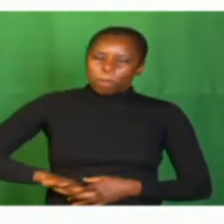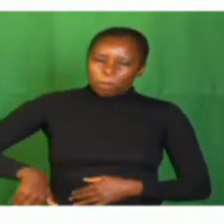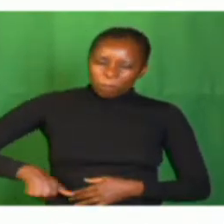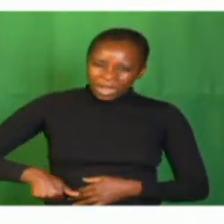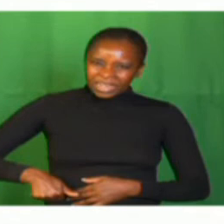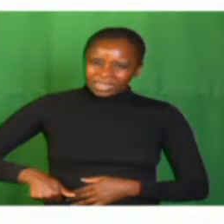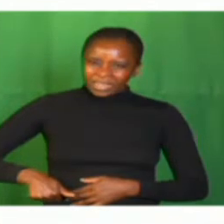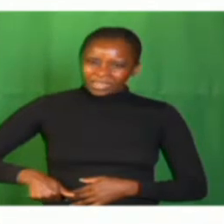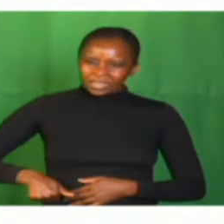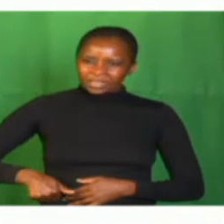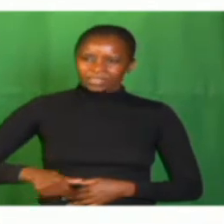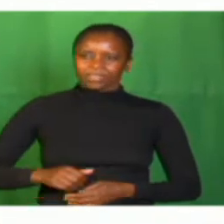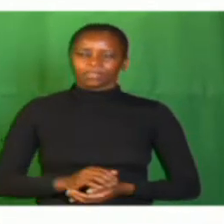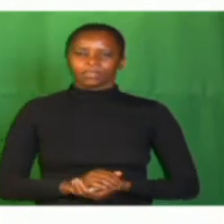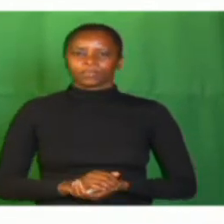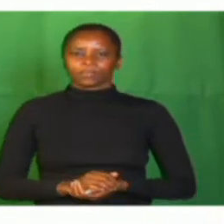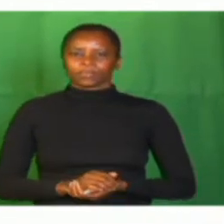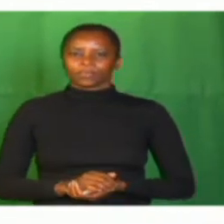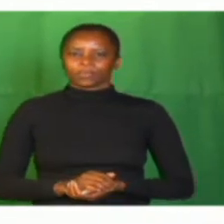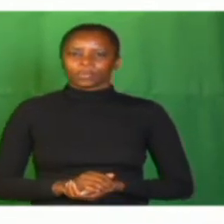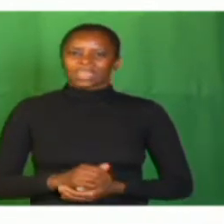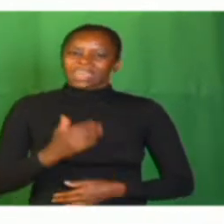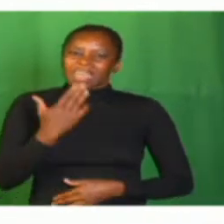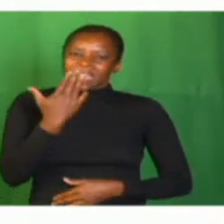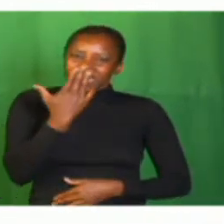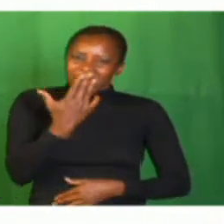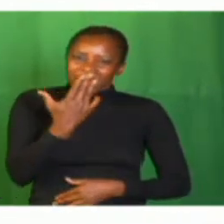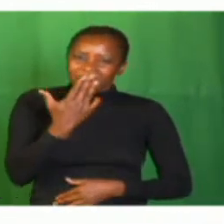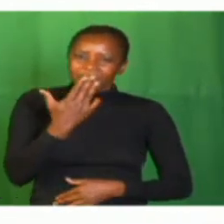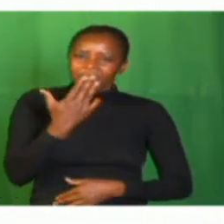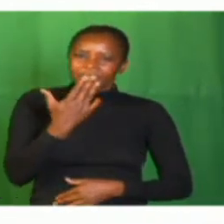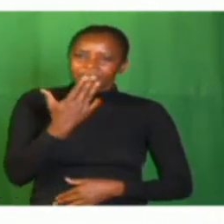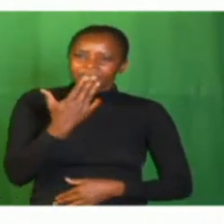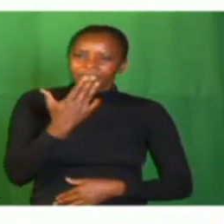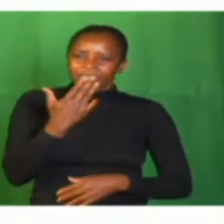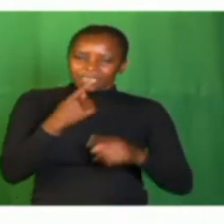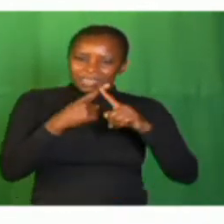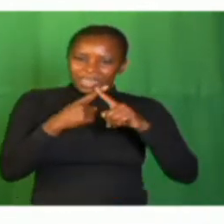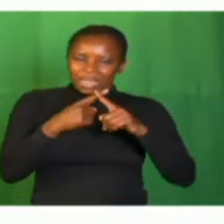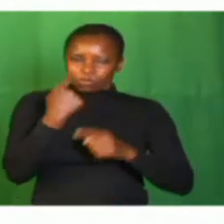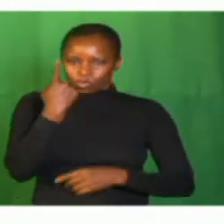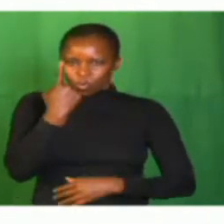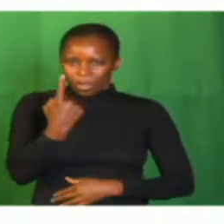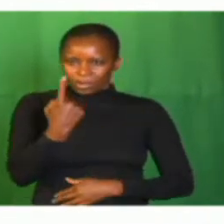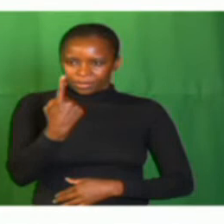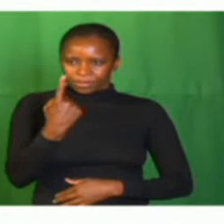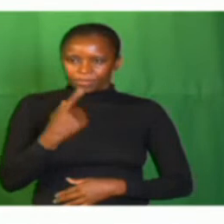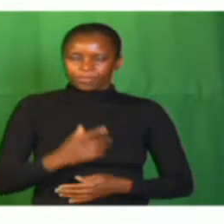the subtraction sign here, and say 9 times 1 once again.